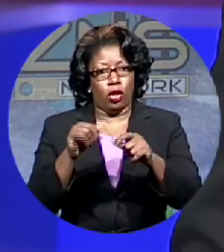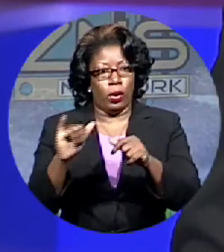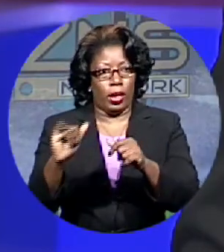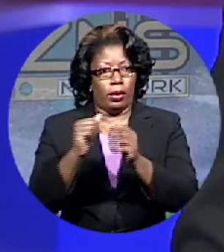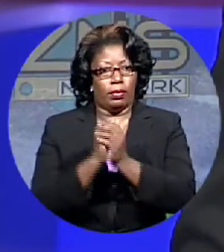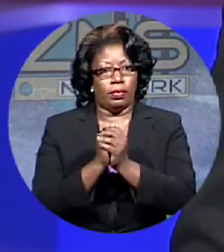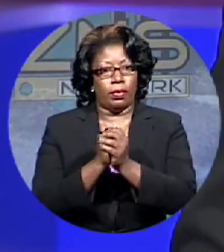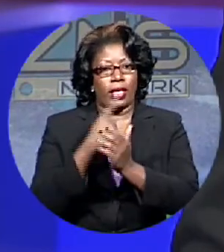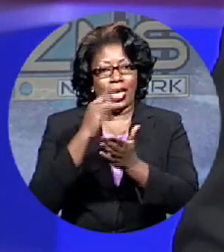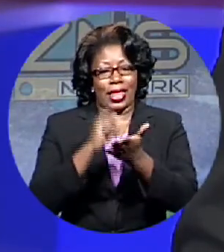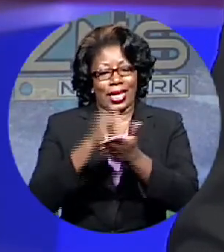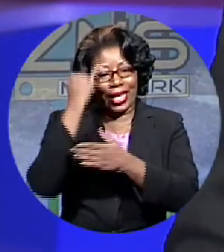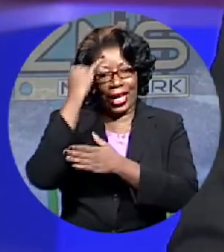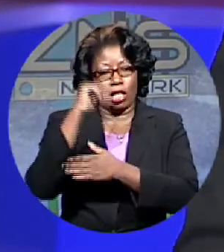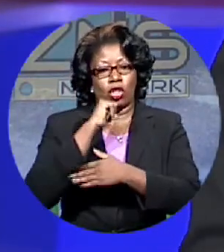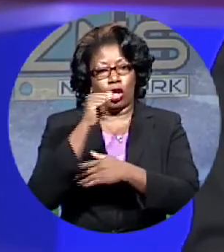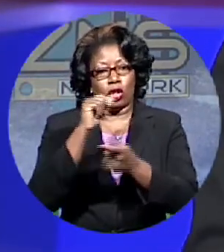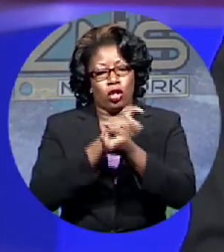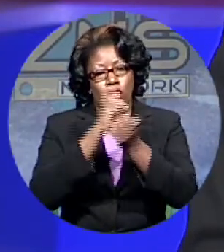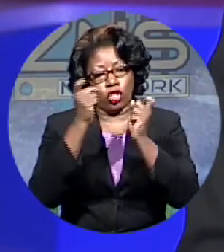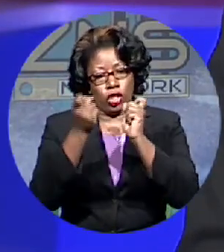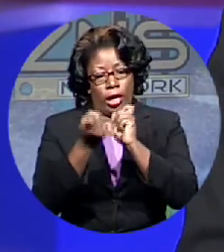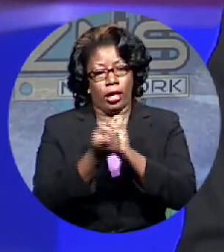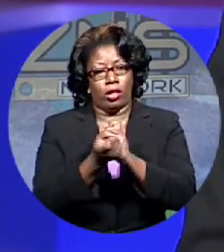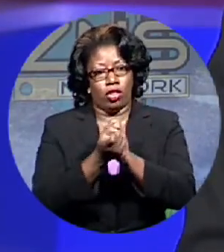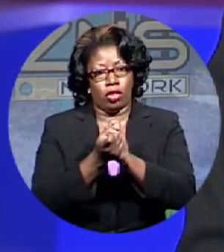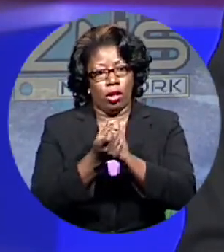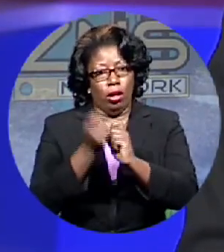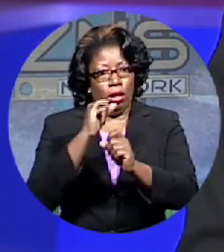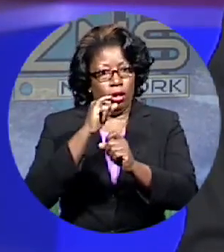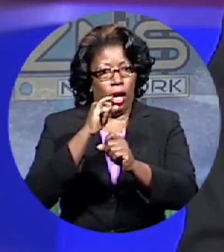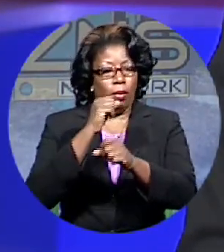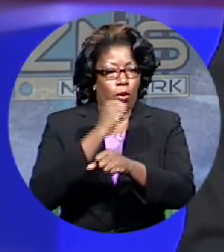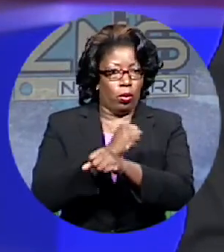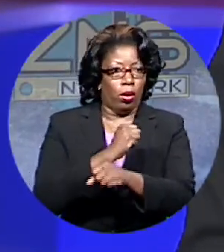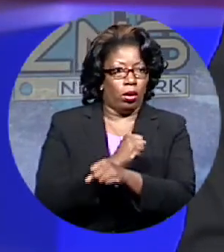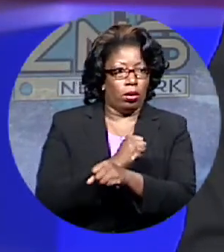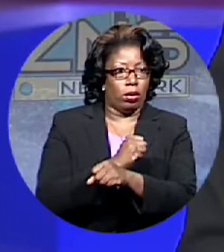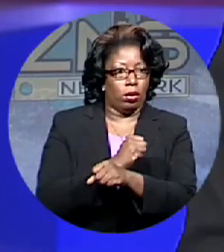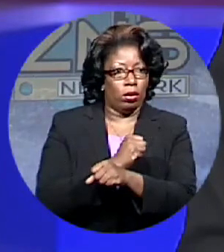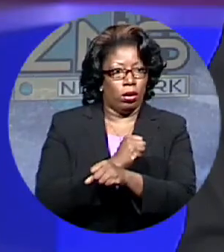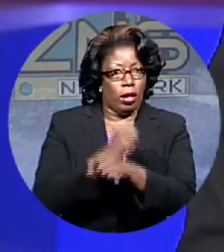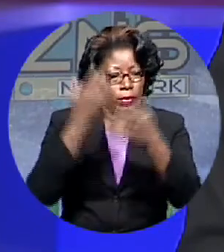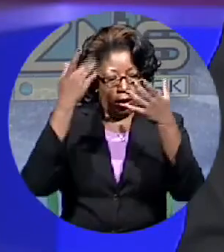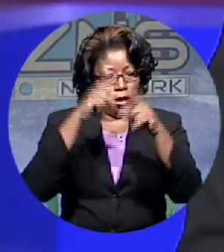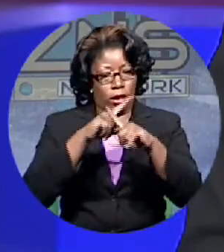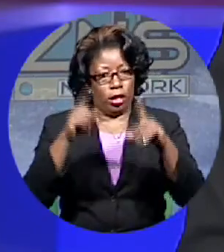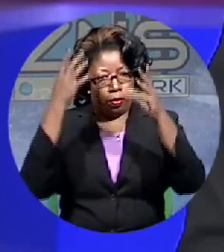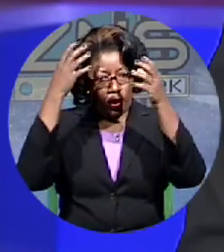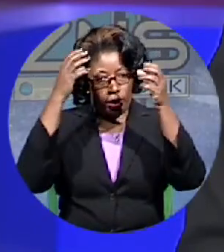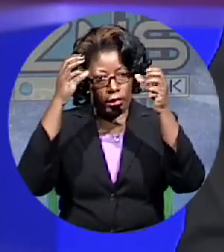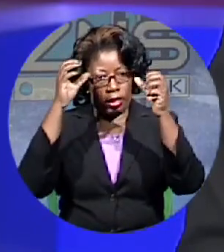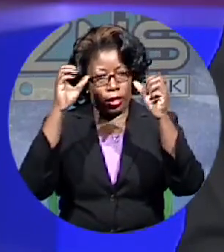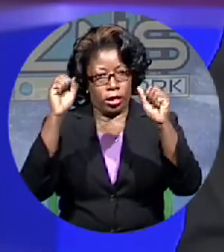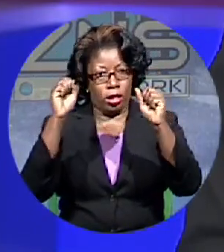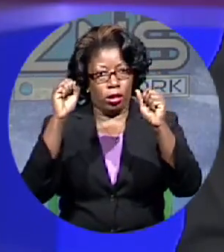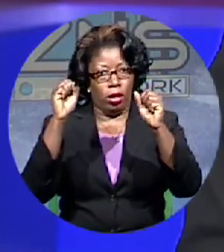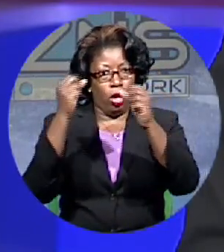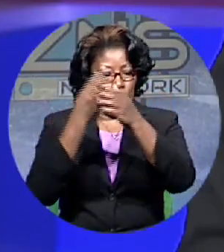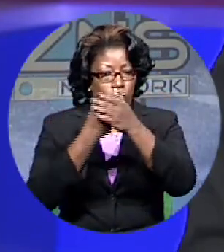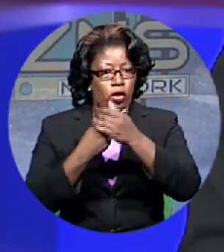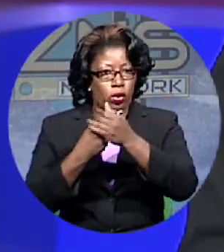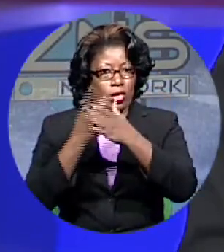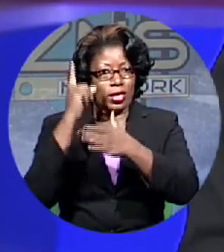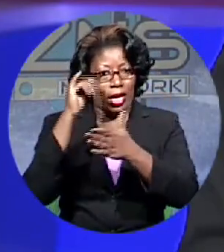the idea is not to change terms of employment unilaterally, although President of the Bahamas Electrical Workers Union, Stefano Green, had